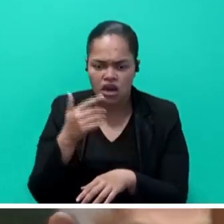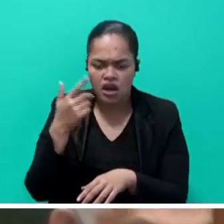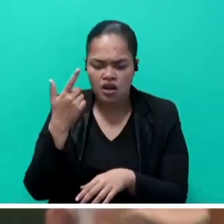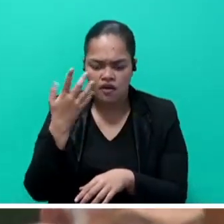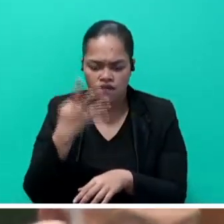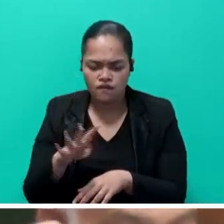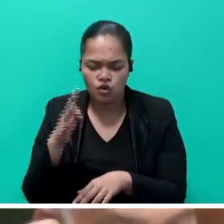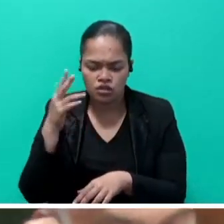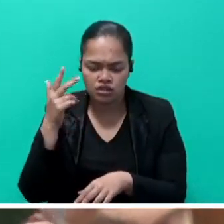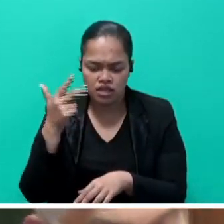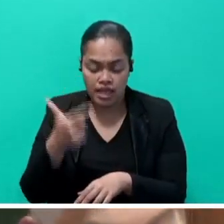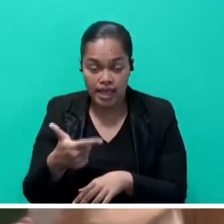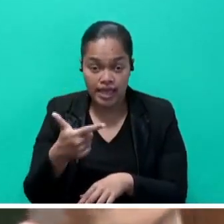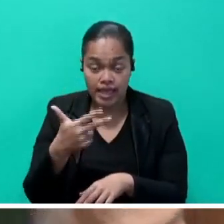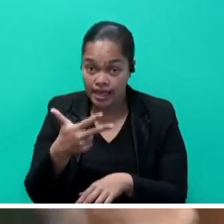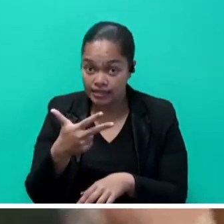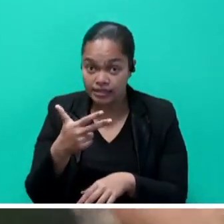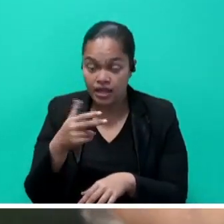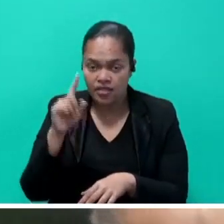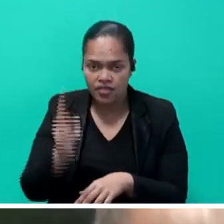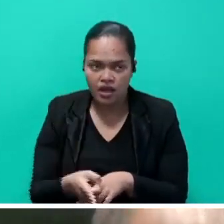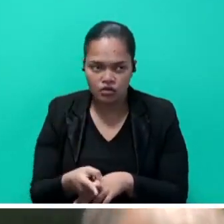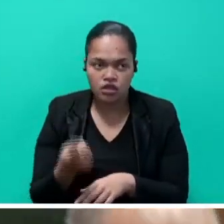247,000 hectares, and the Northern